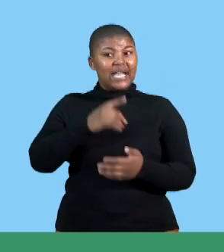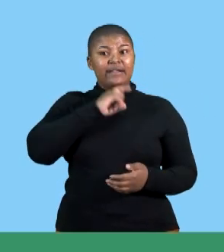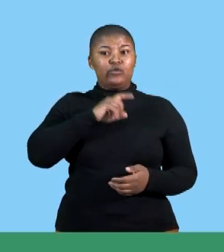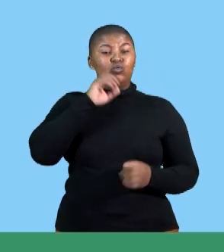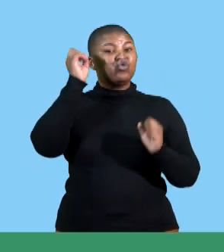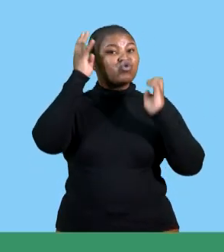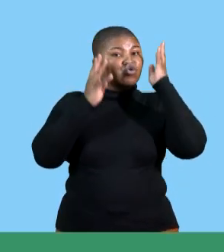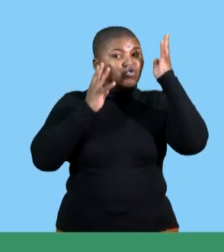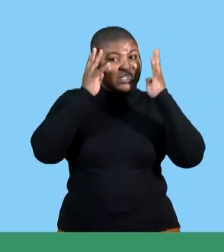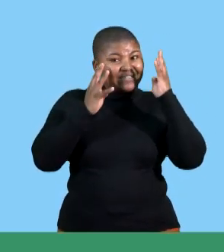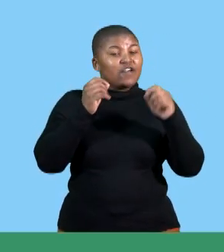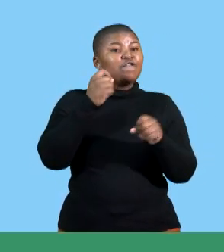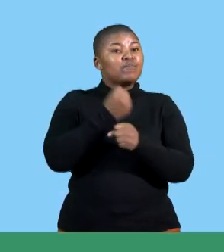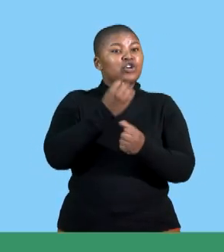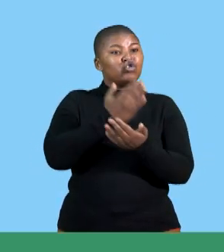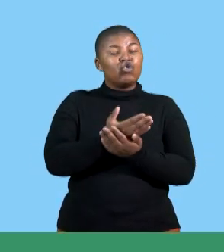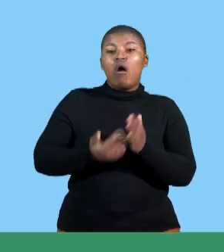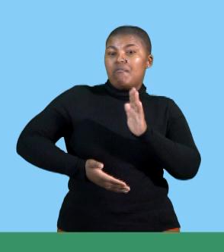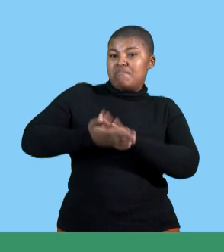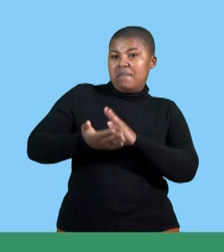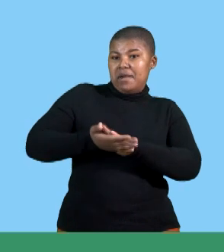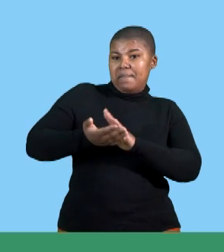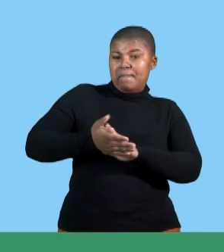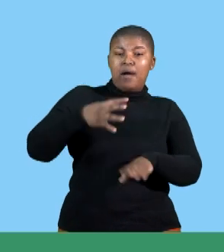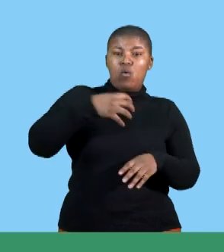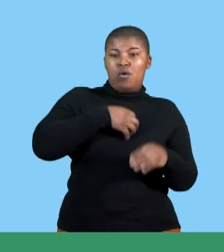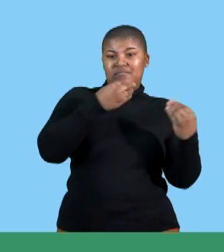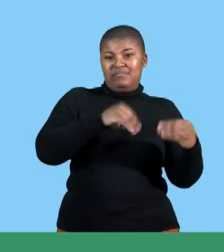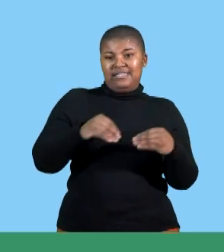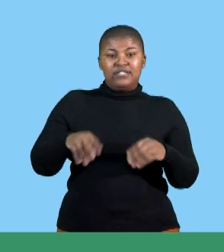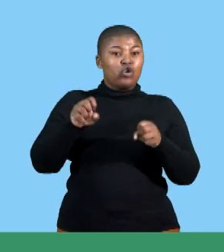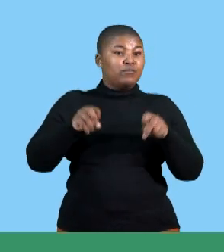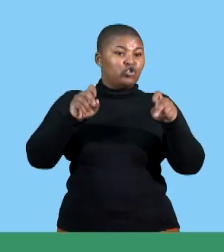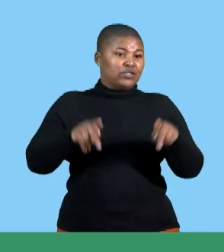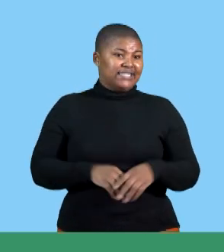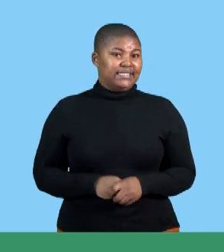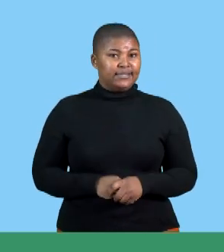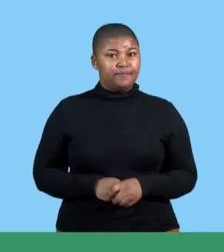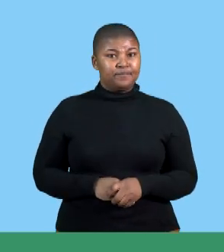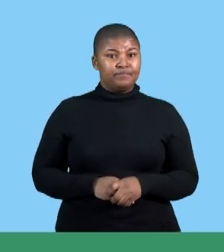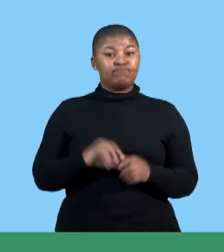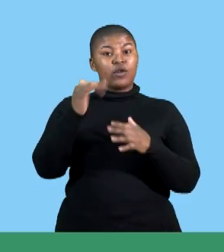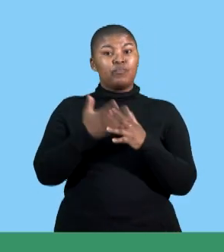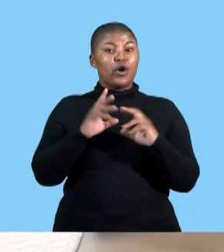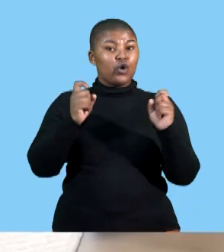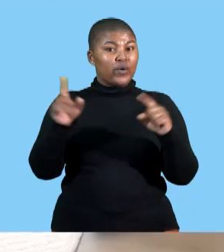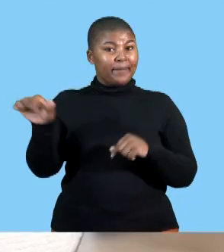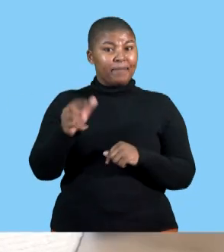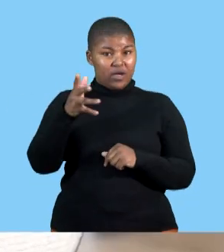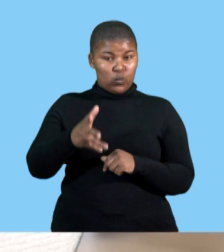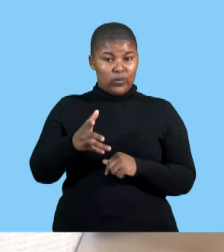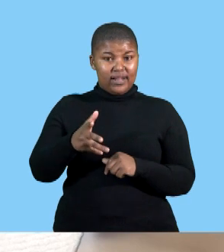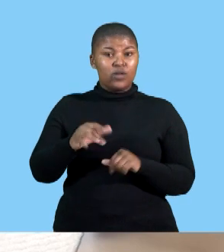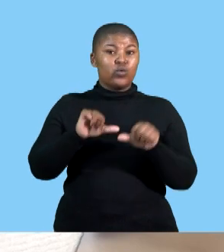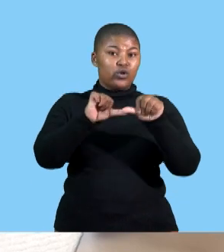use creative thinking to generate entrepreneurial opportunities. All right, so now we're going to take a